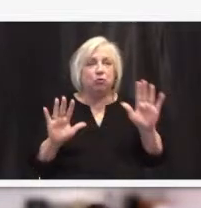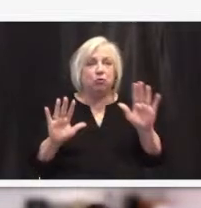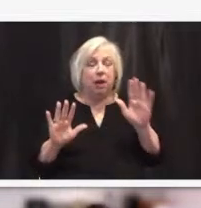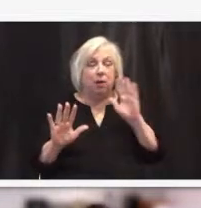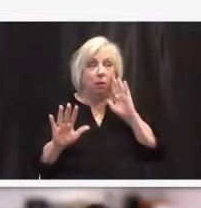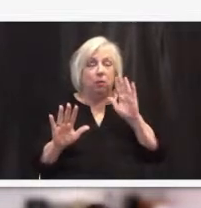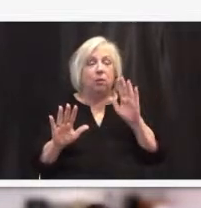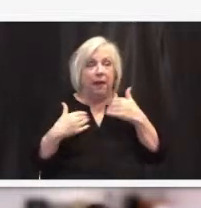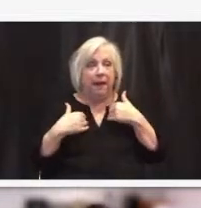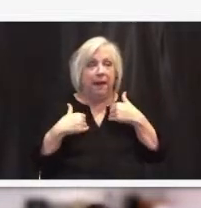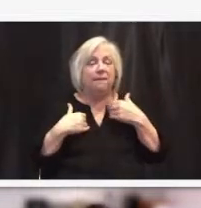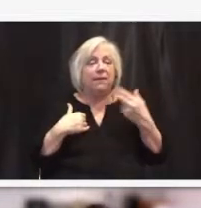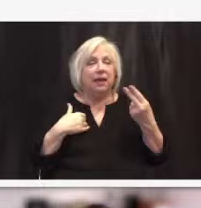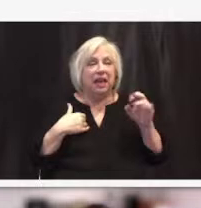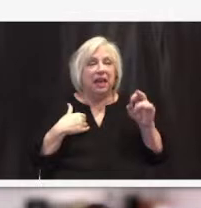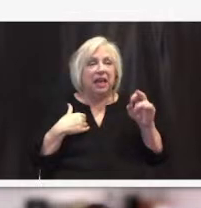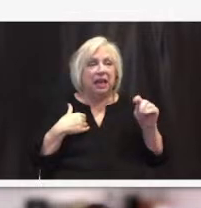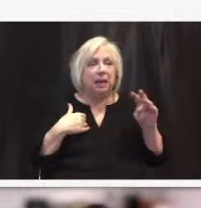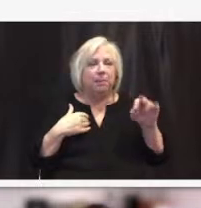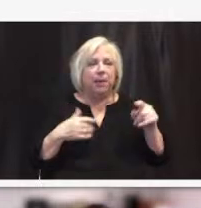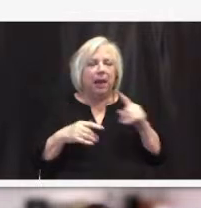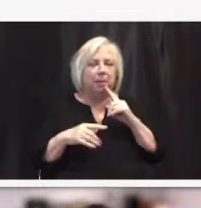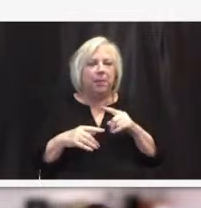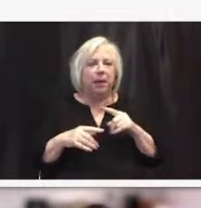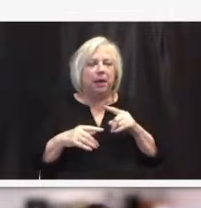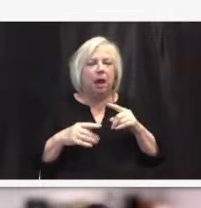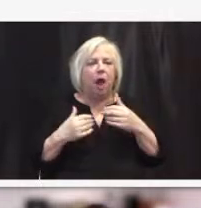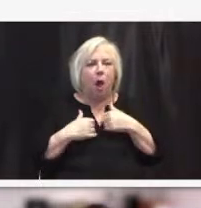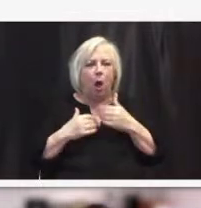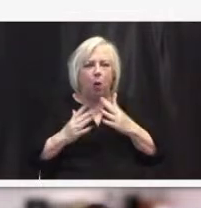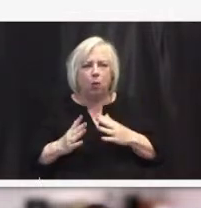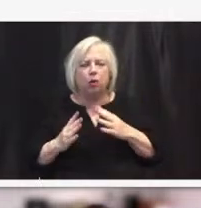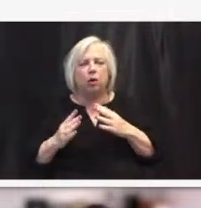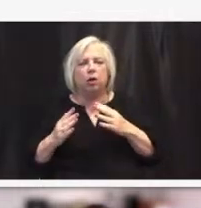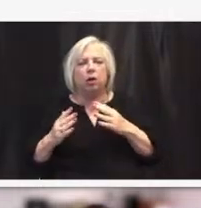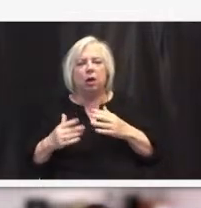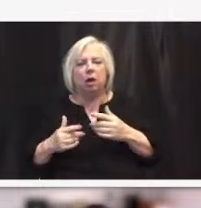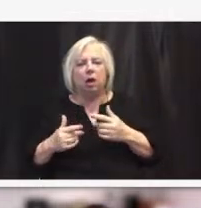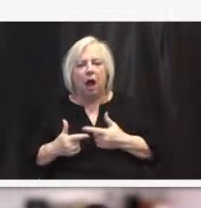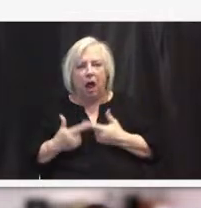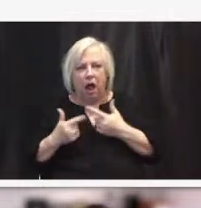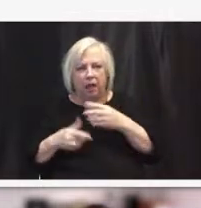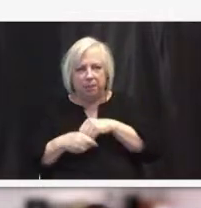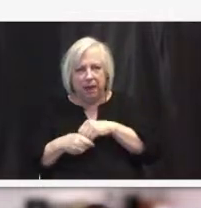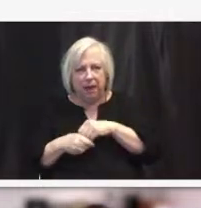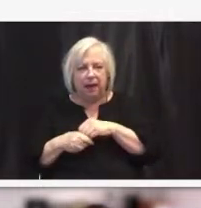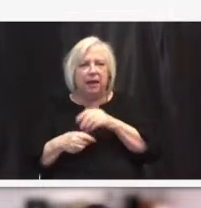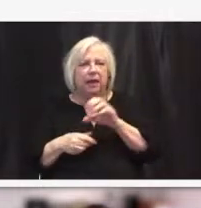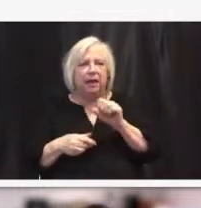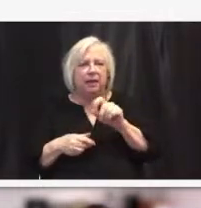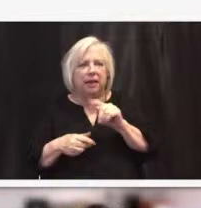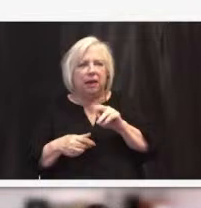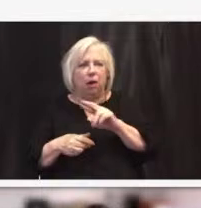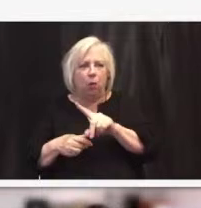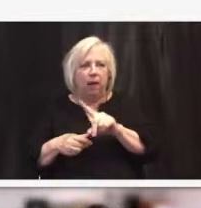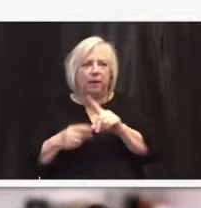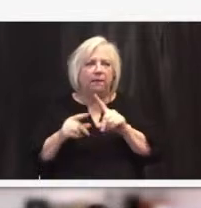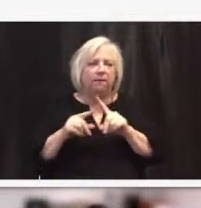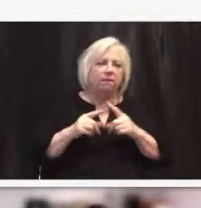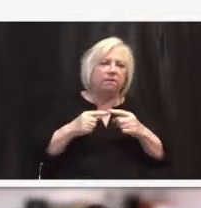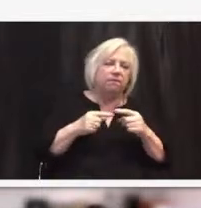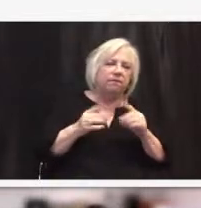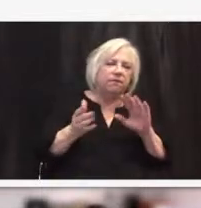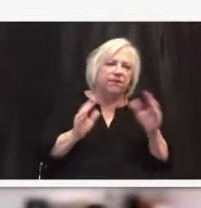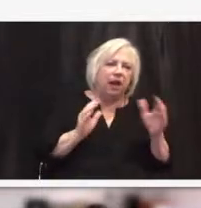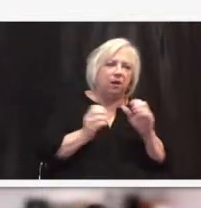very curious about the concentration of like owner occupied the STR1s versus STR2s. Just because I think the